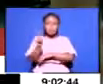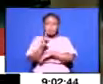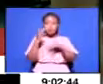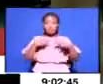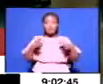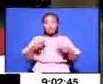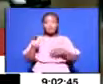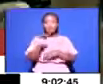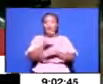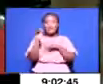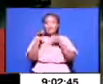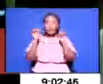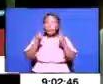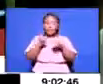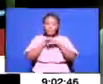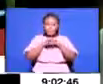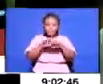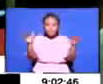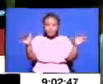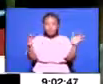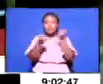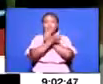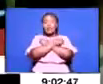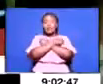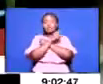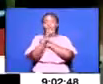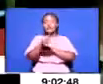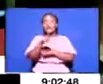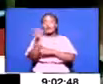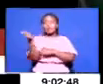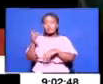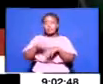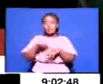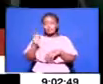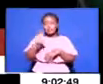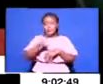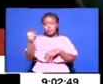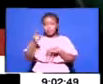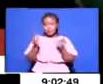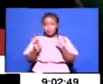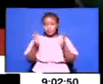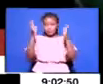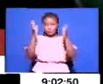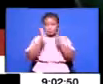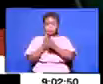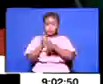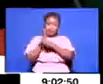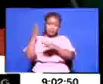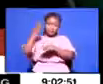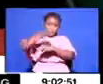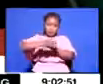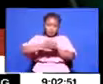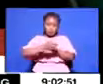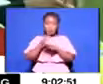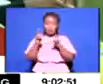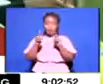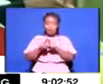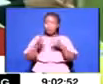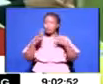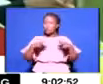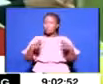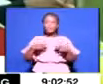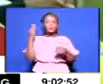to fellow human beings during these Easter celebrations and beyond. The clergy has also urged Kenyans to shun any form